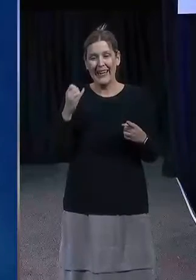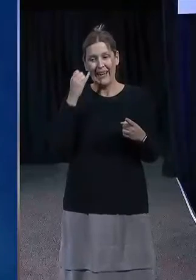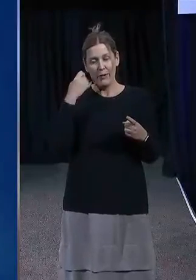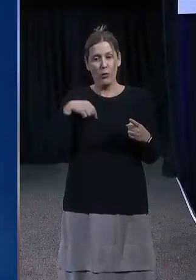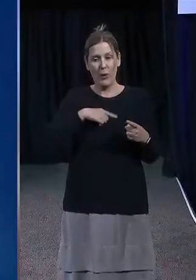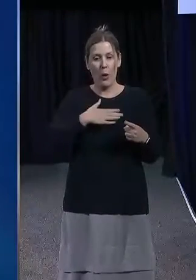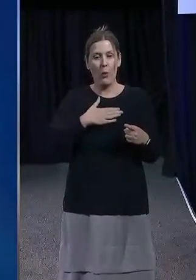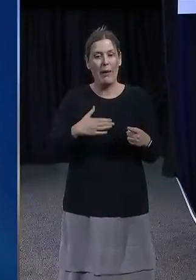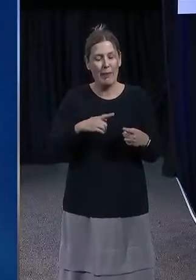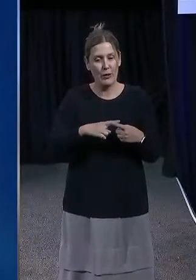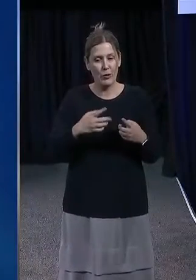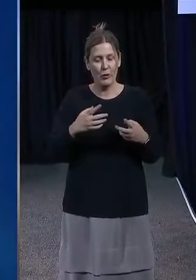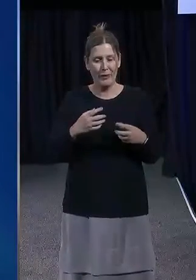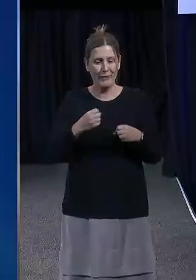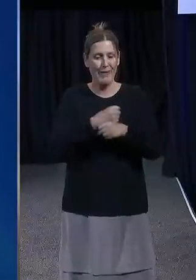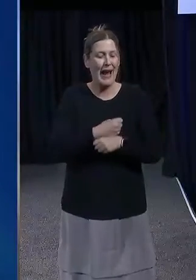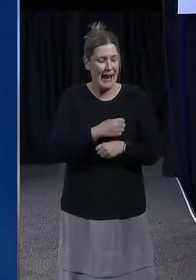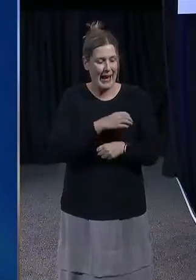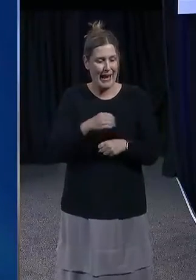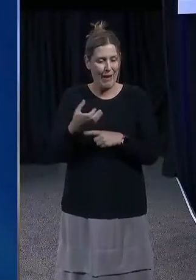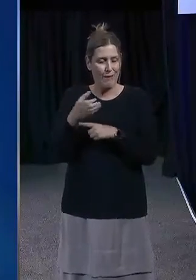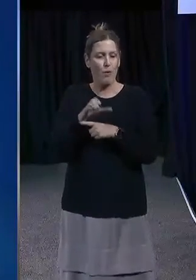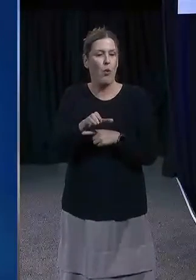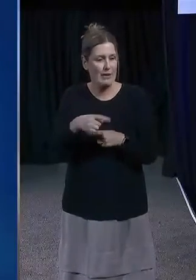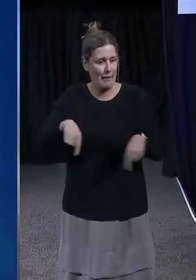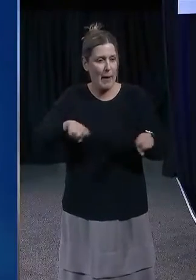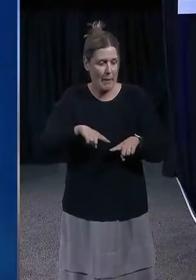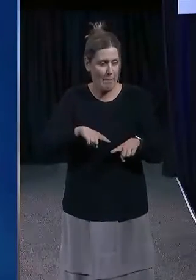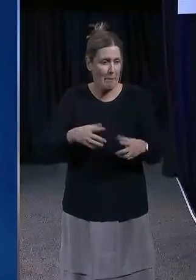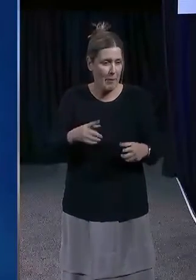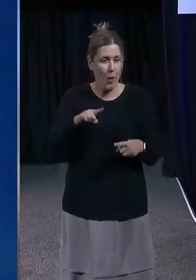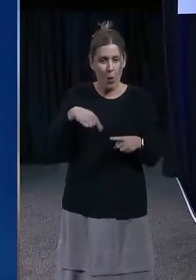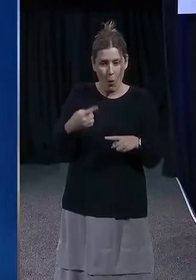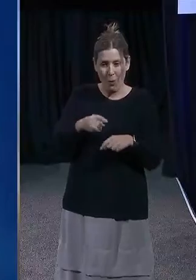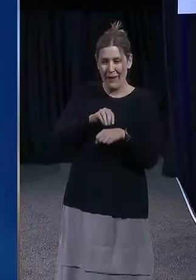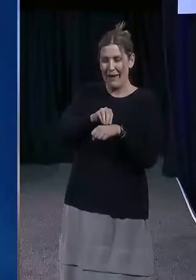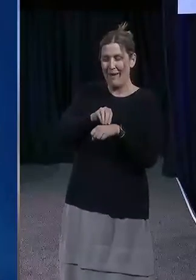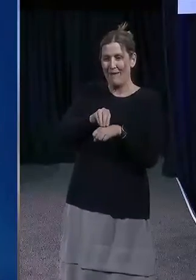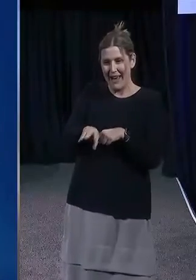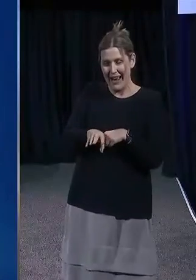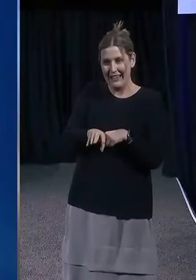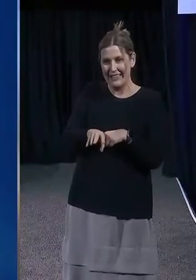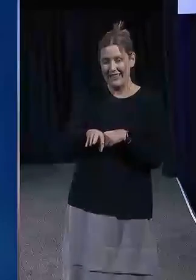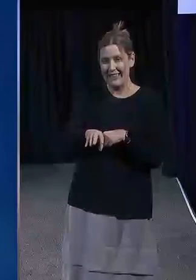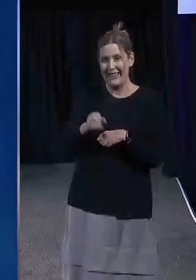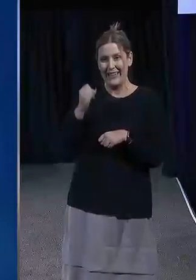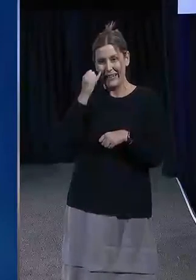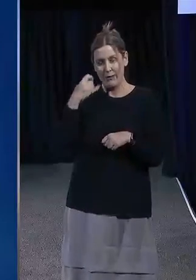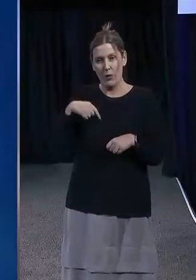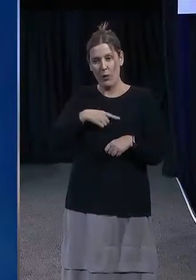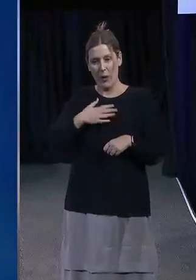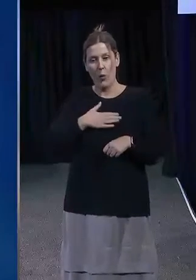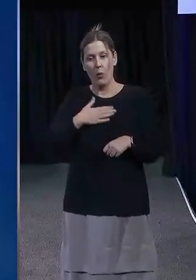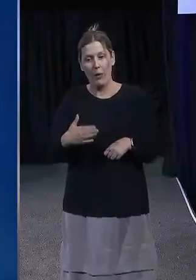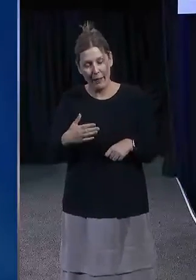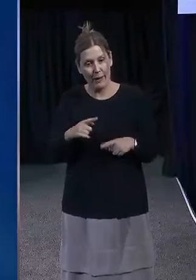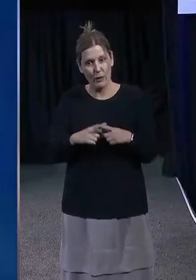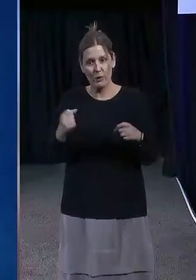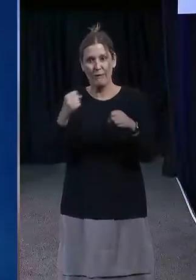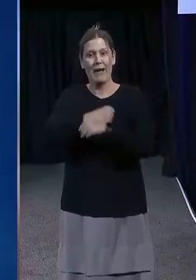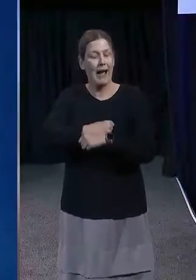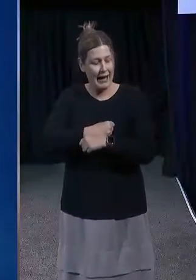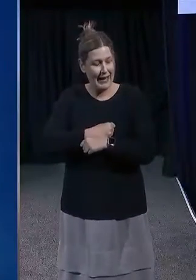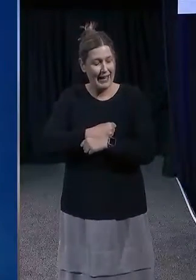them. And may I say, only affect the social determinants of health to the extent that we are willing to fight against